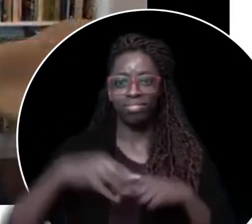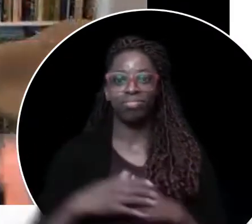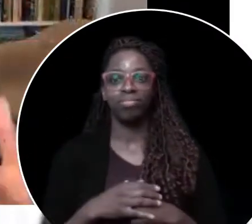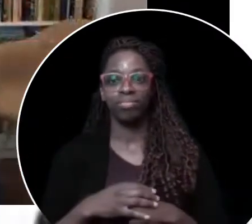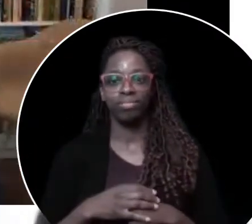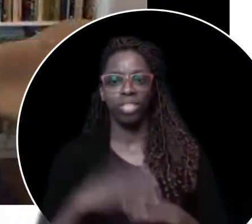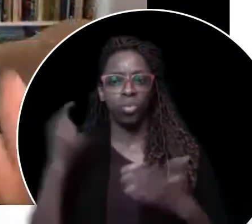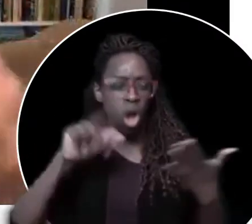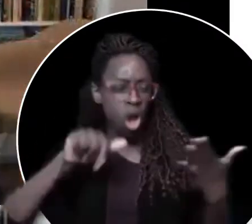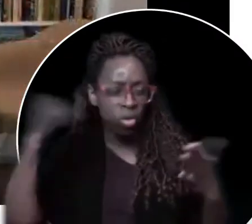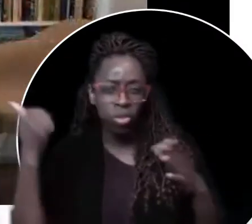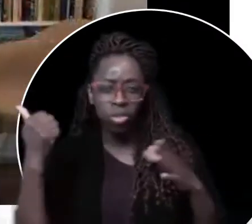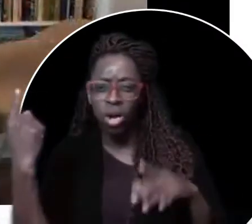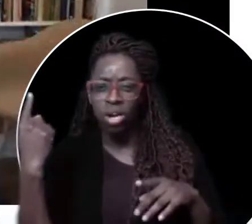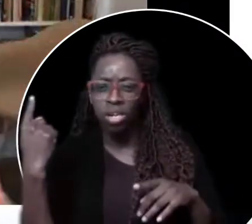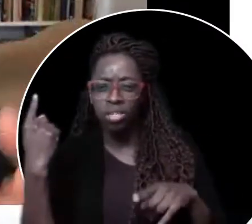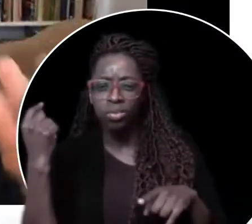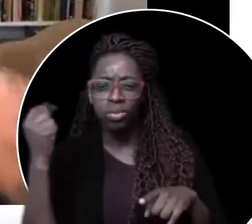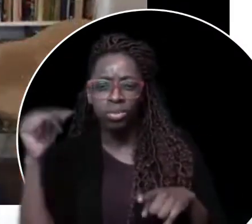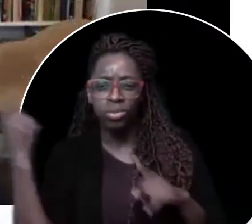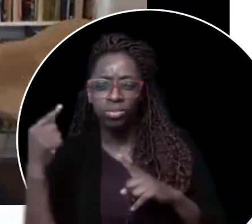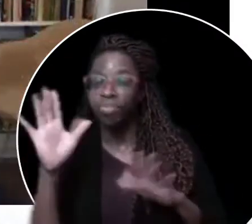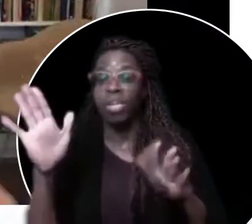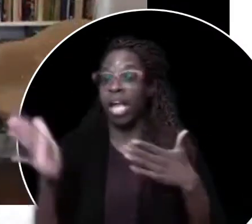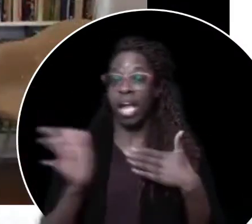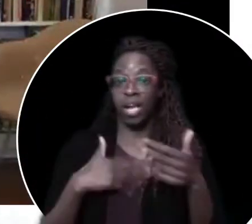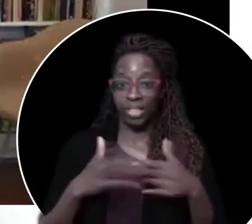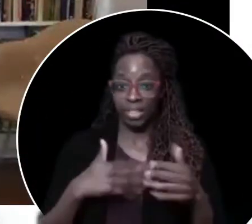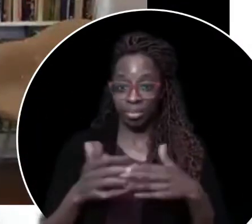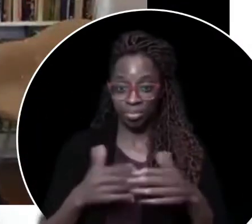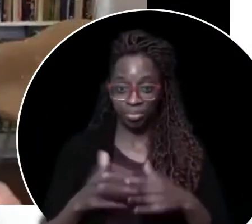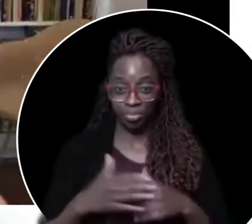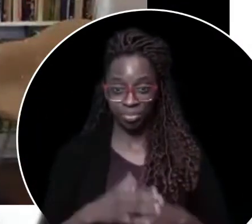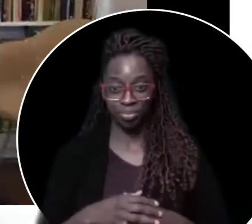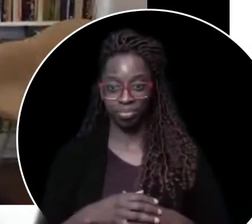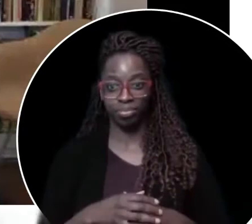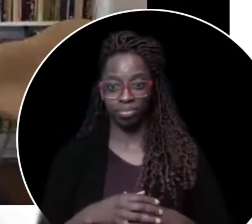If the structure remains the same, it's going to continue to do